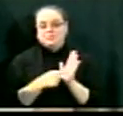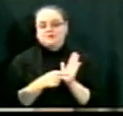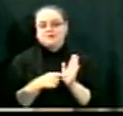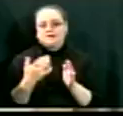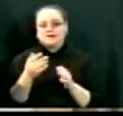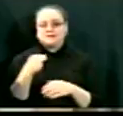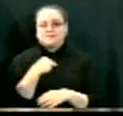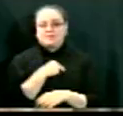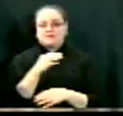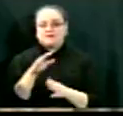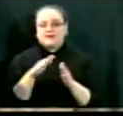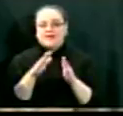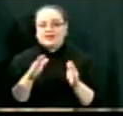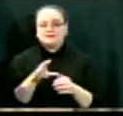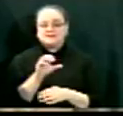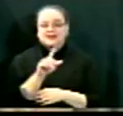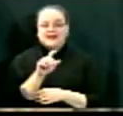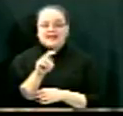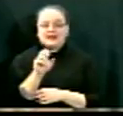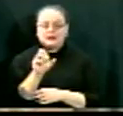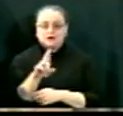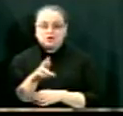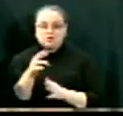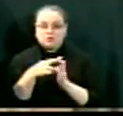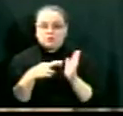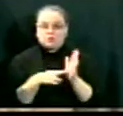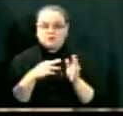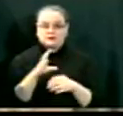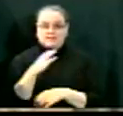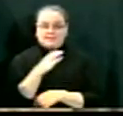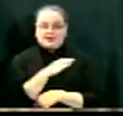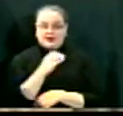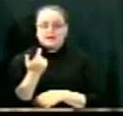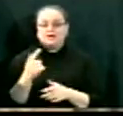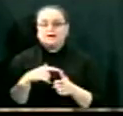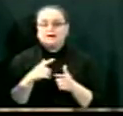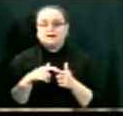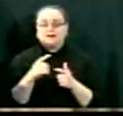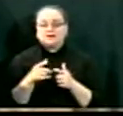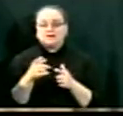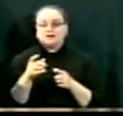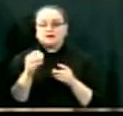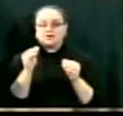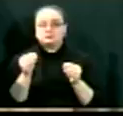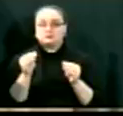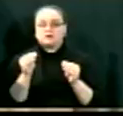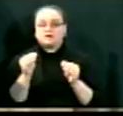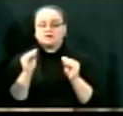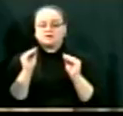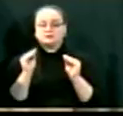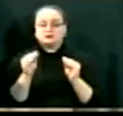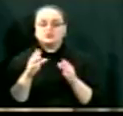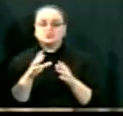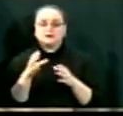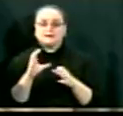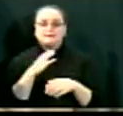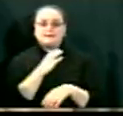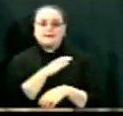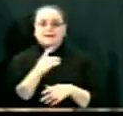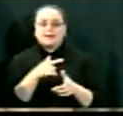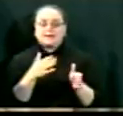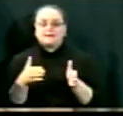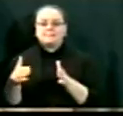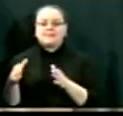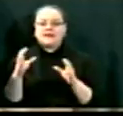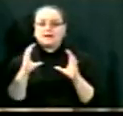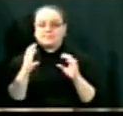of the House Calendar and Rules Committee, a member of the House Education, Instruction, and Programs Committee, and a member of the House Education and Planning